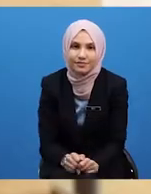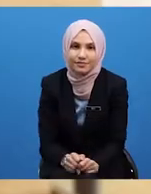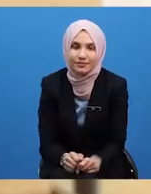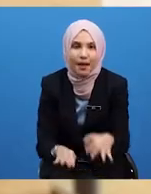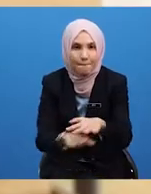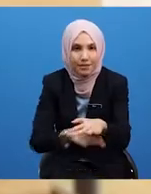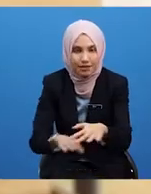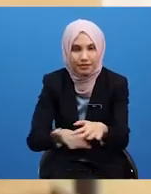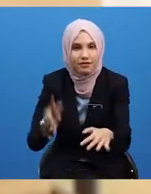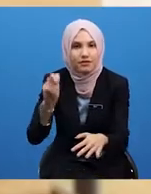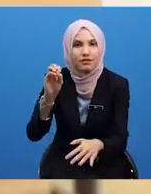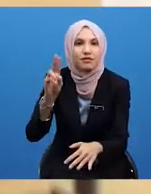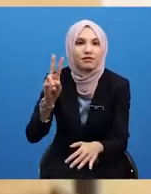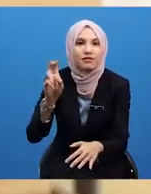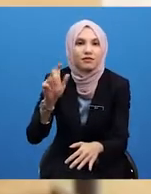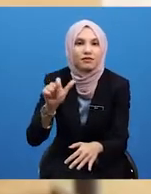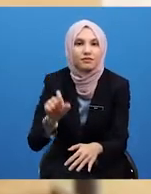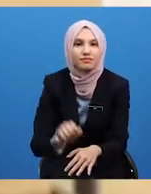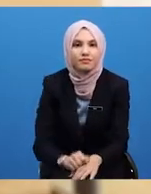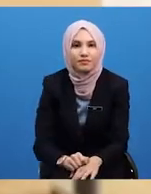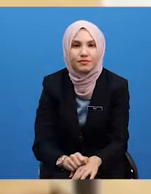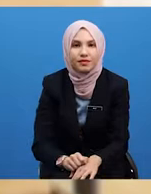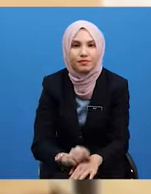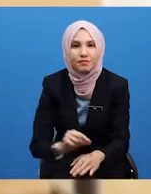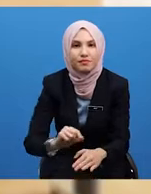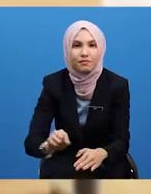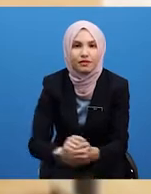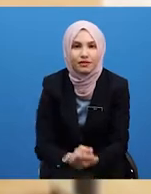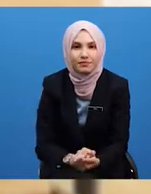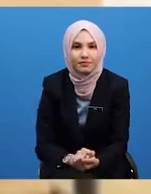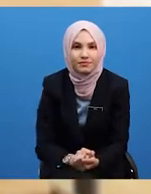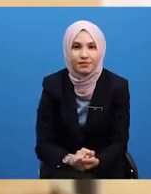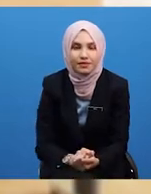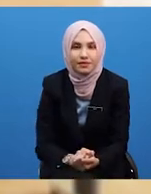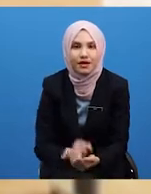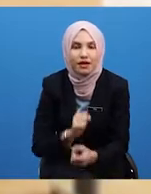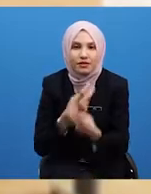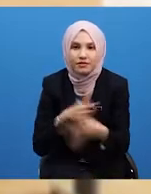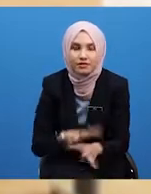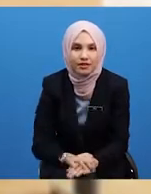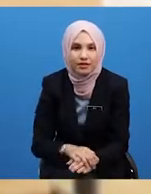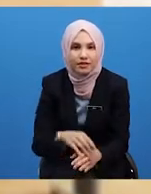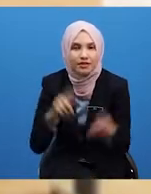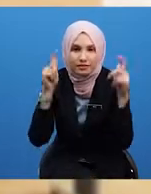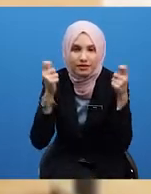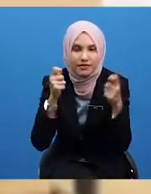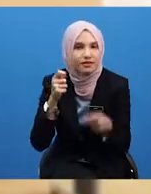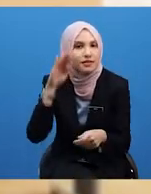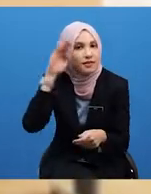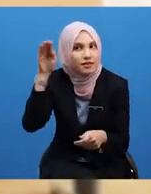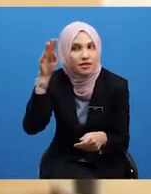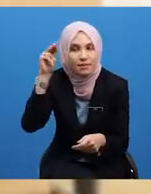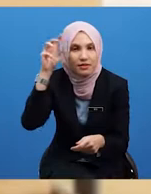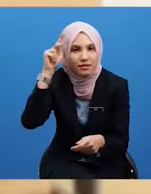Based on the novel written by Anne Schraff that I have studied, titled Dear Mr.